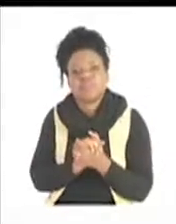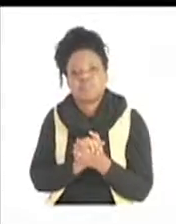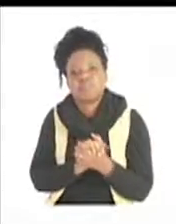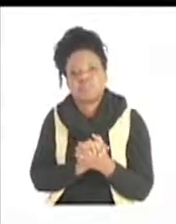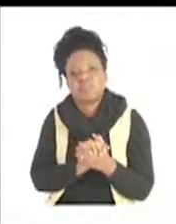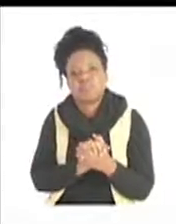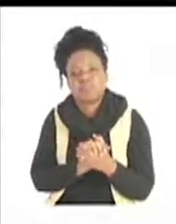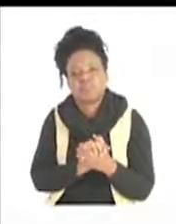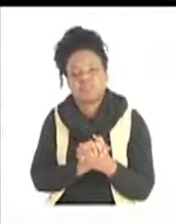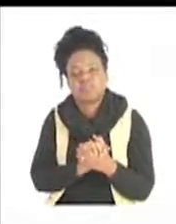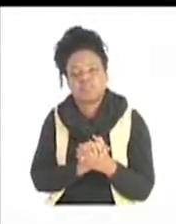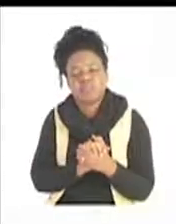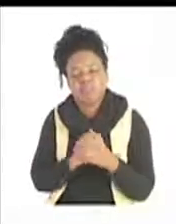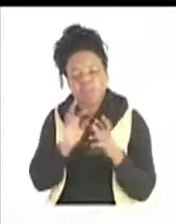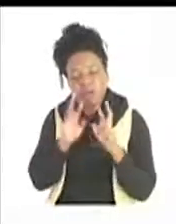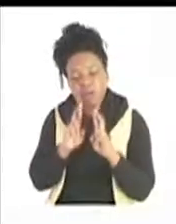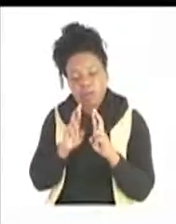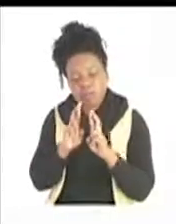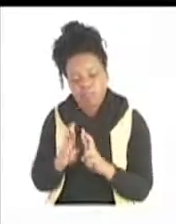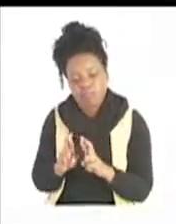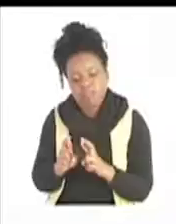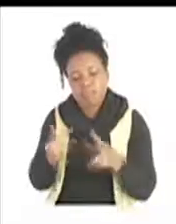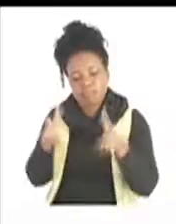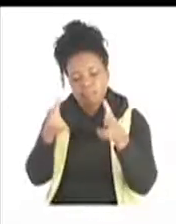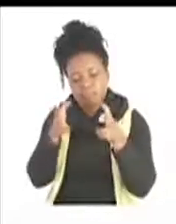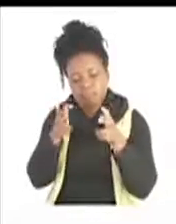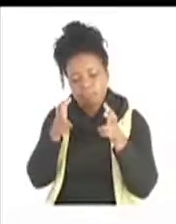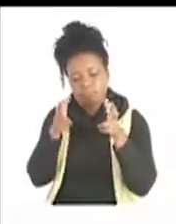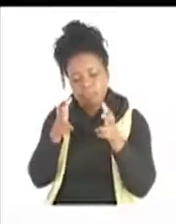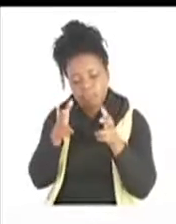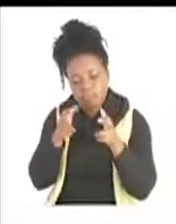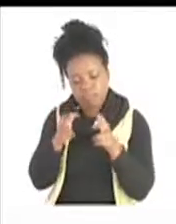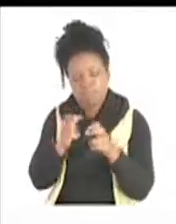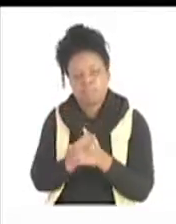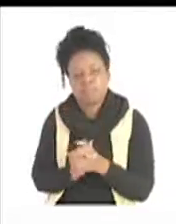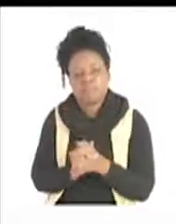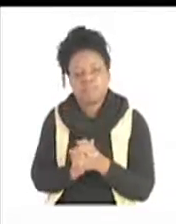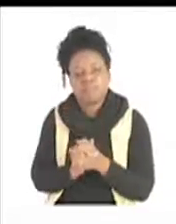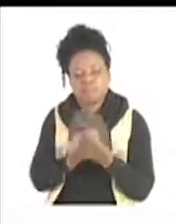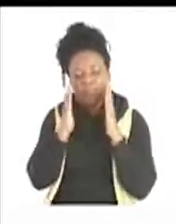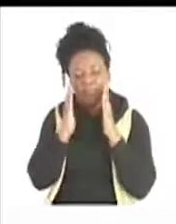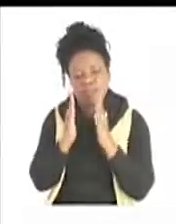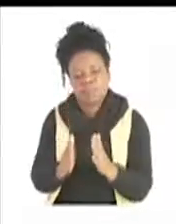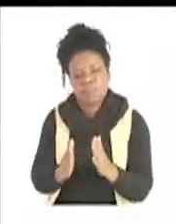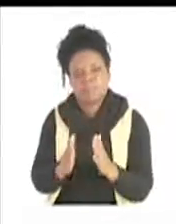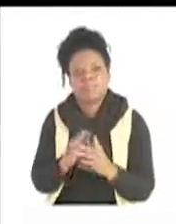I hope you are also following and that you are paying attention.